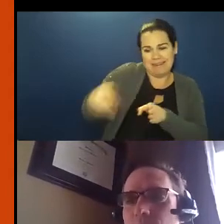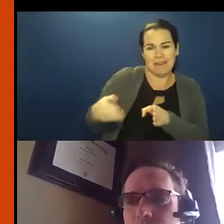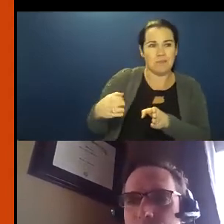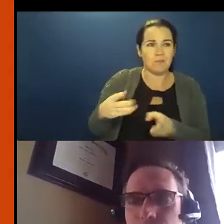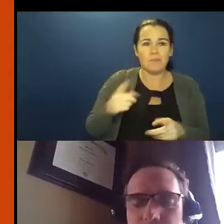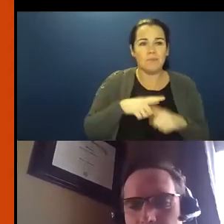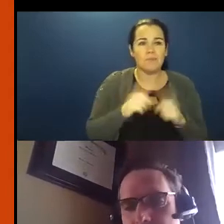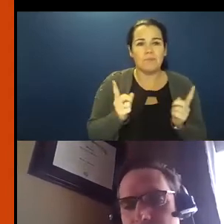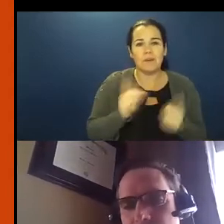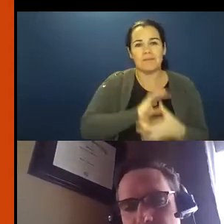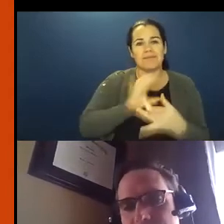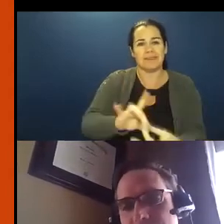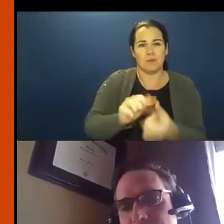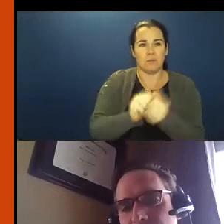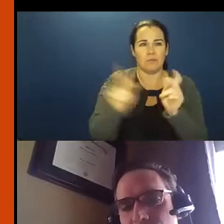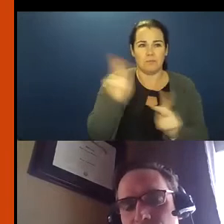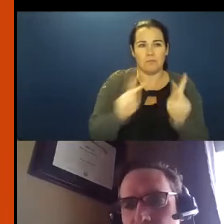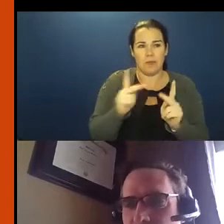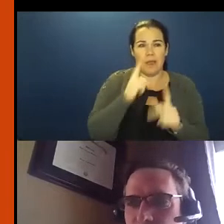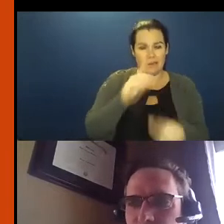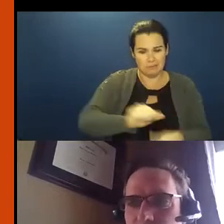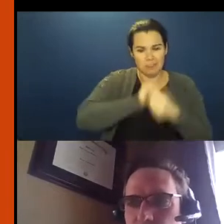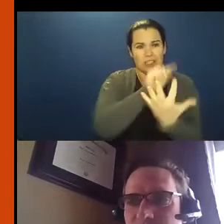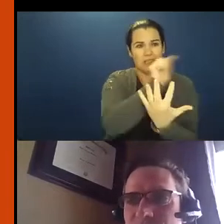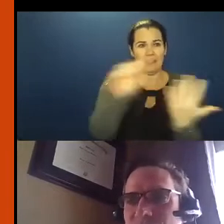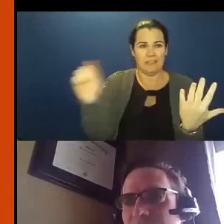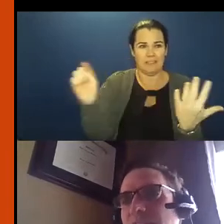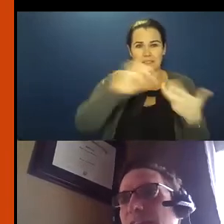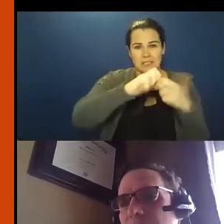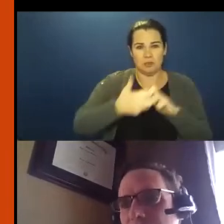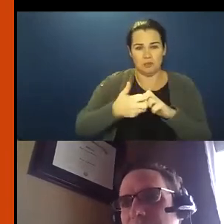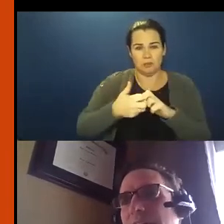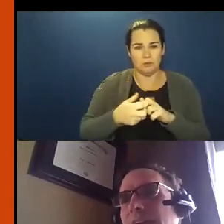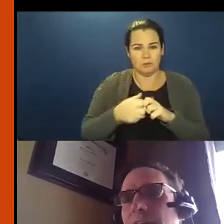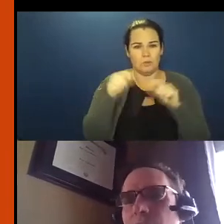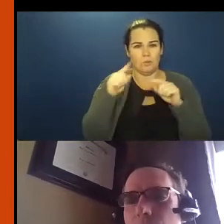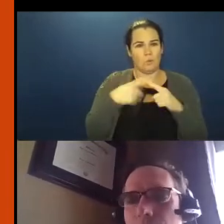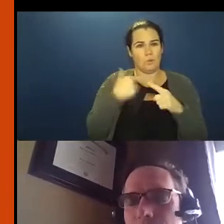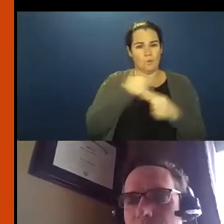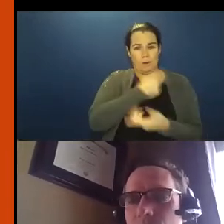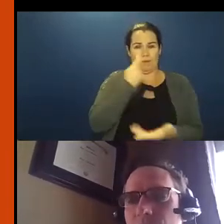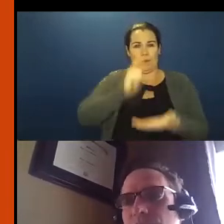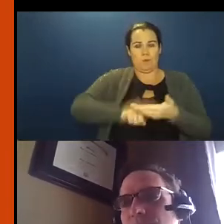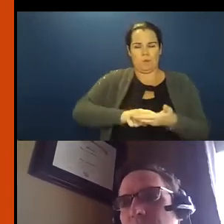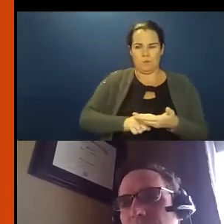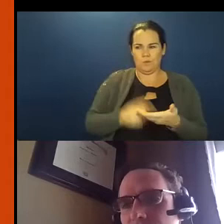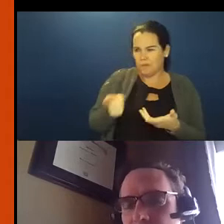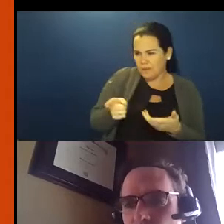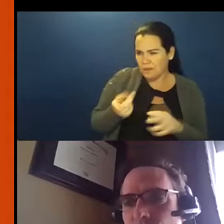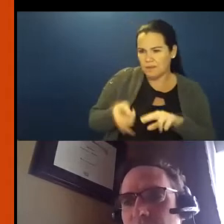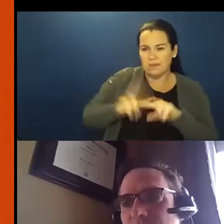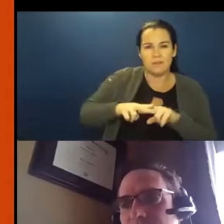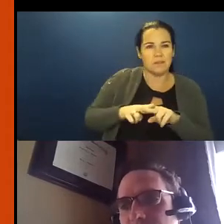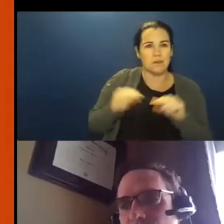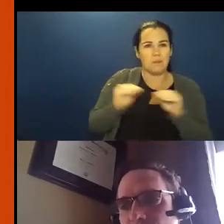with people and addressing these issues, particularly as we see things like increases in